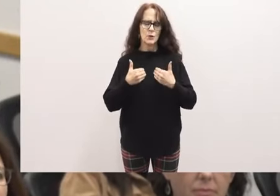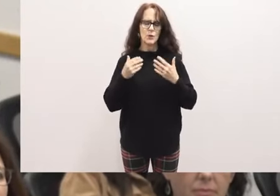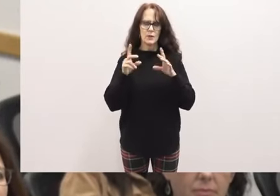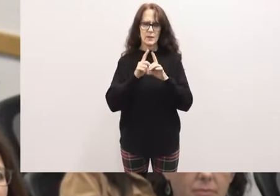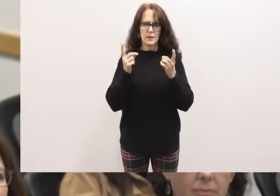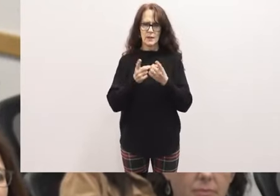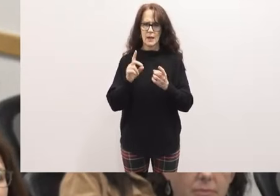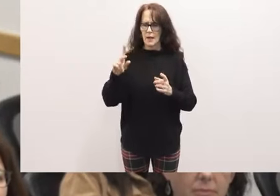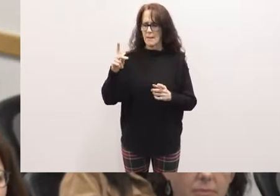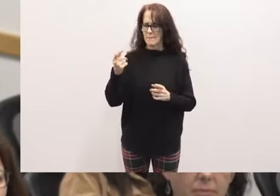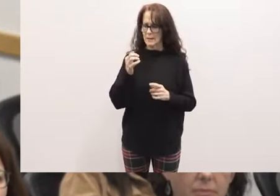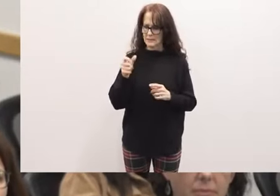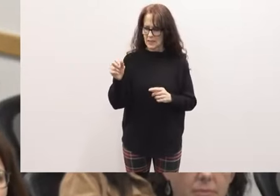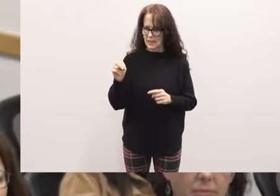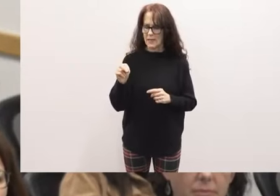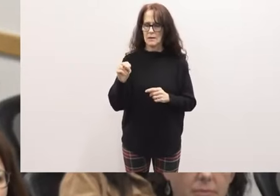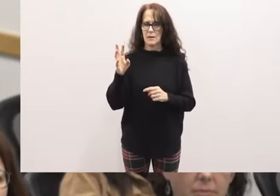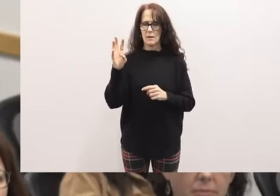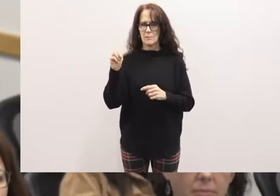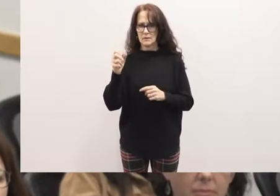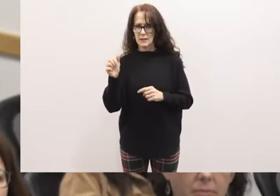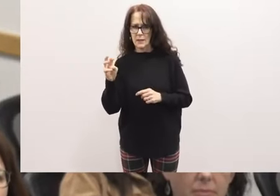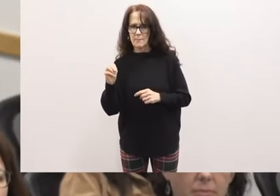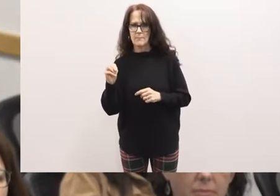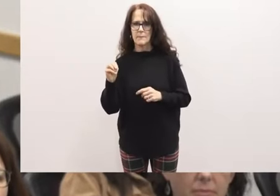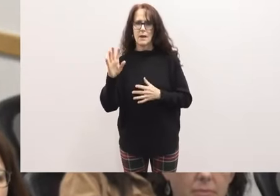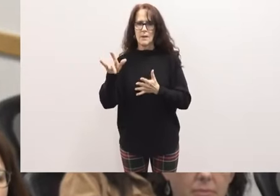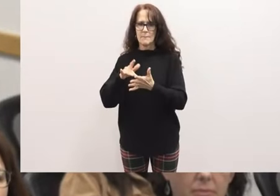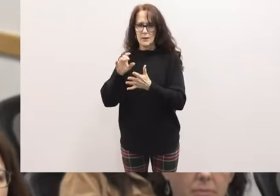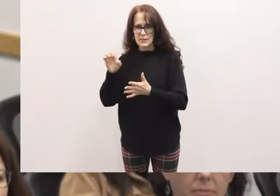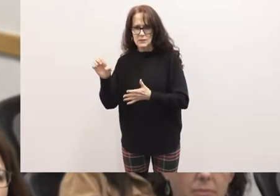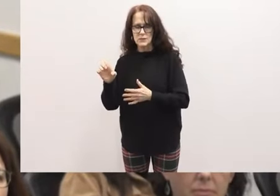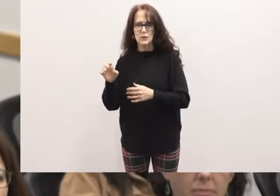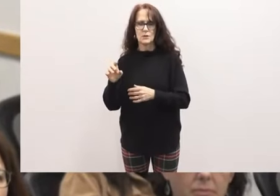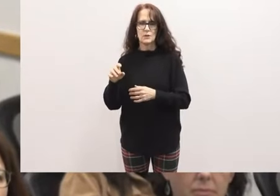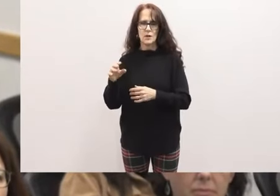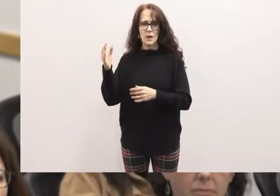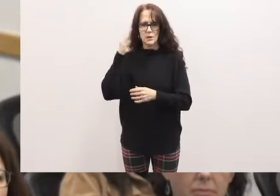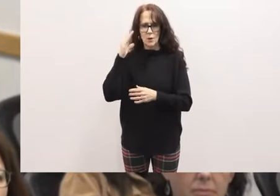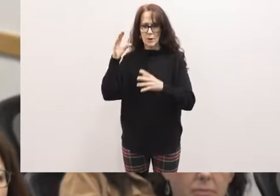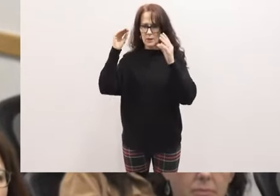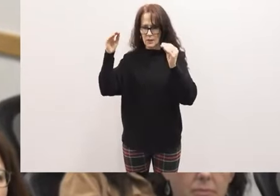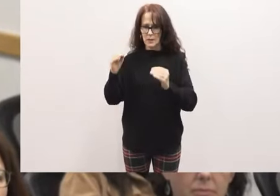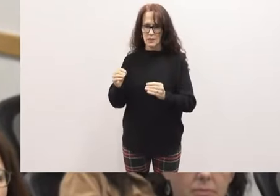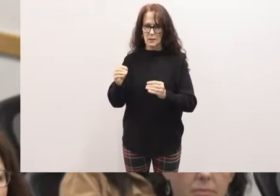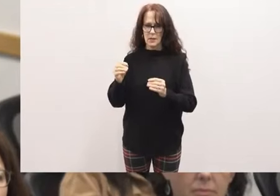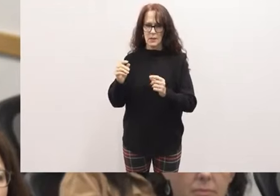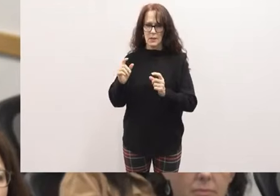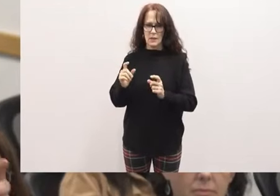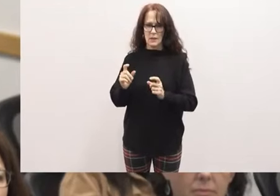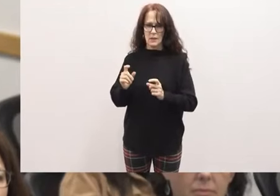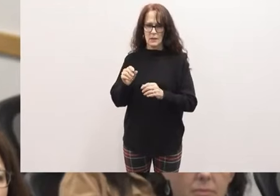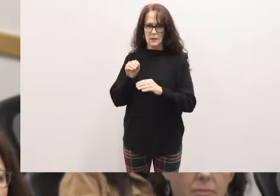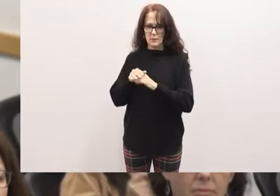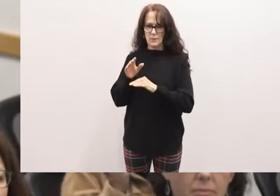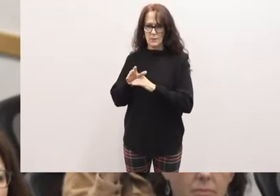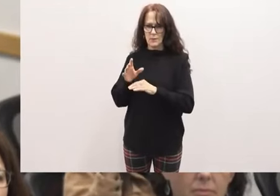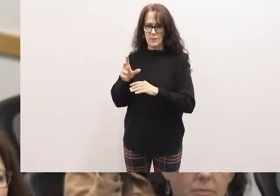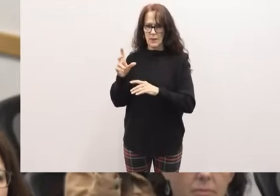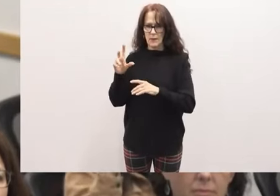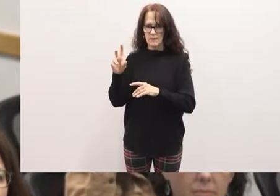Palestinian, Muslims, Arabs, Middle Eastern, supposed to feel or react knowing that a teacher is potentially equating them with terrorism, or feeling